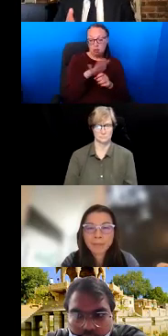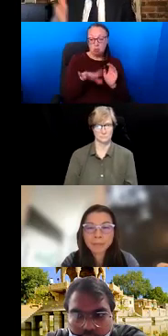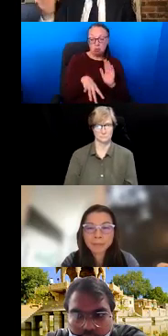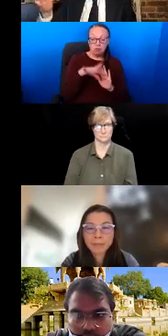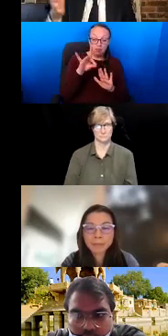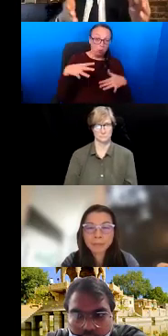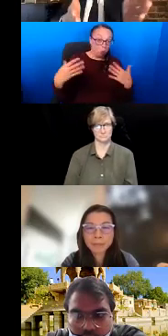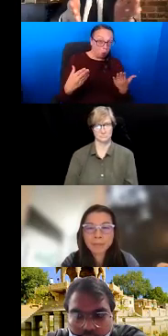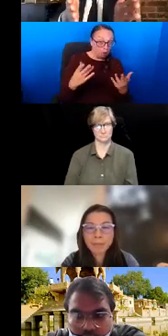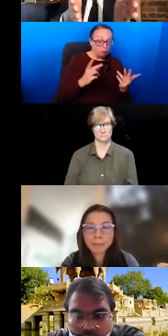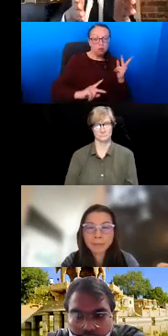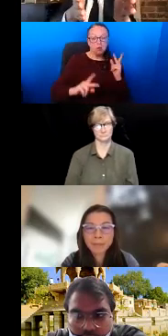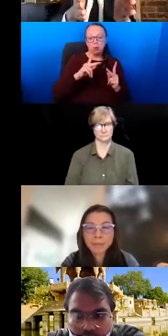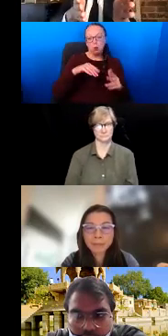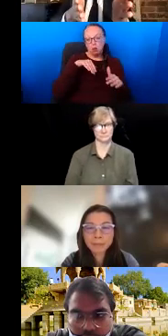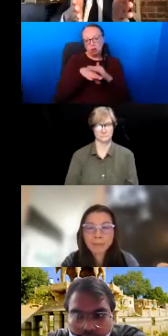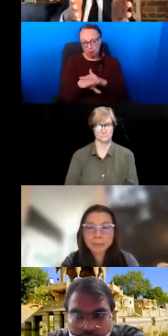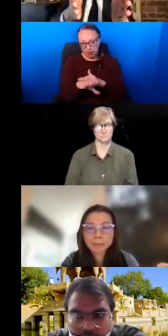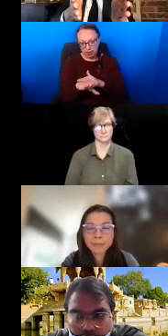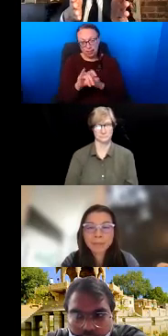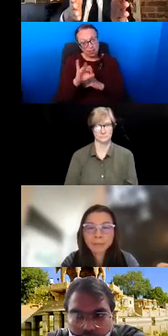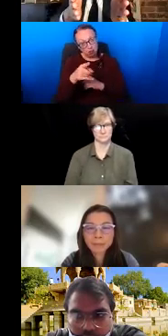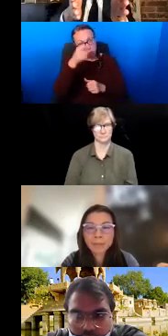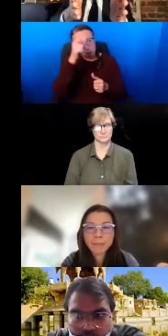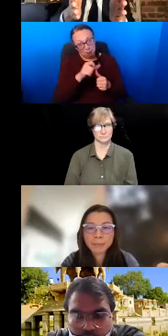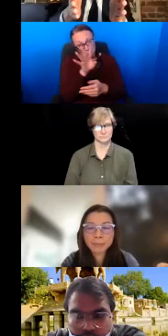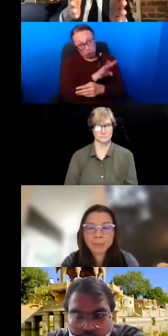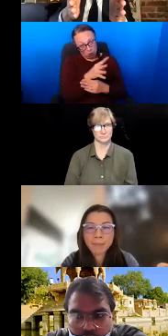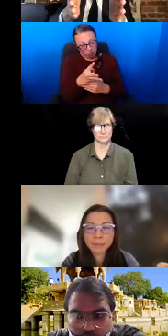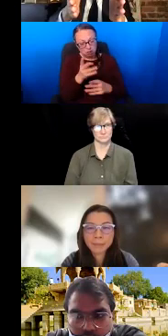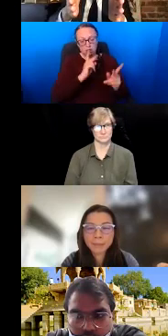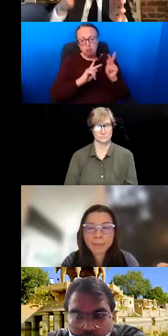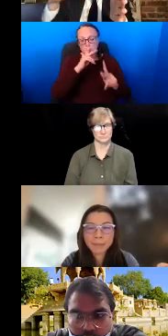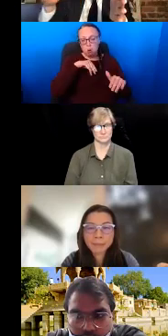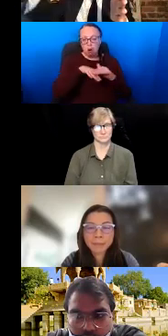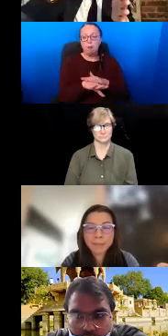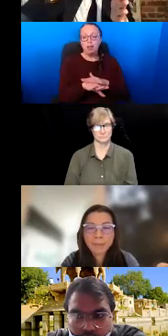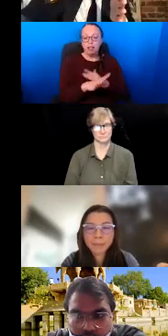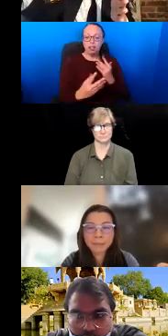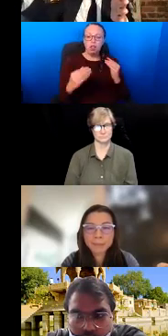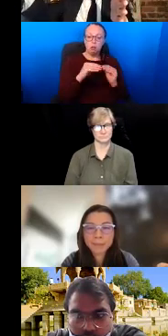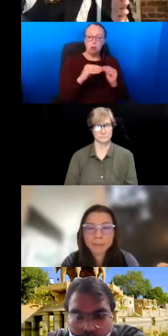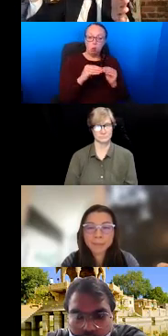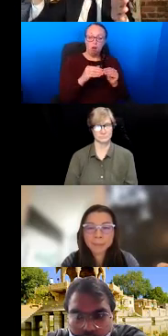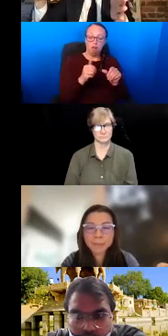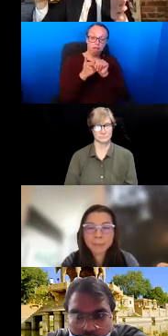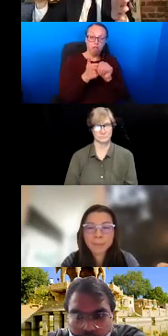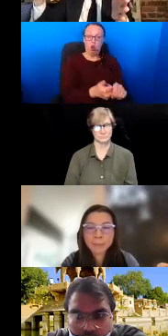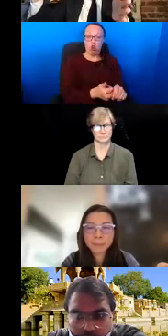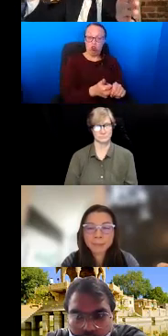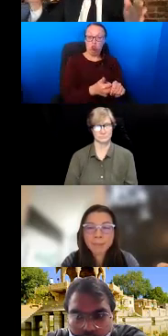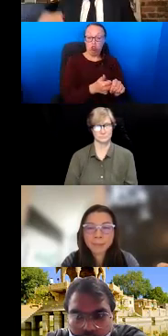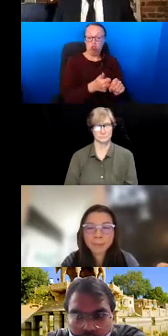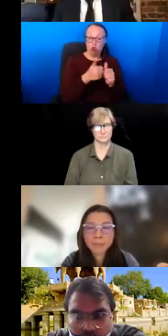were coming in. I don't know if you recall the graphs, but basically the further out we followed them, the